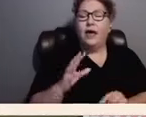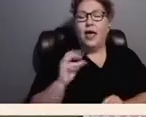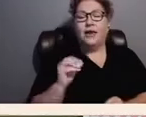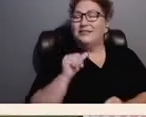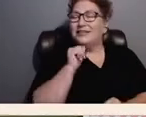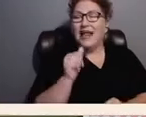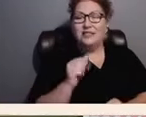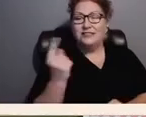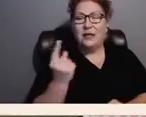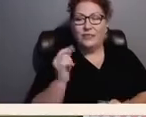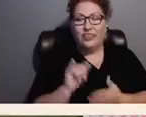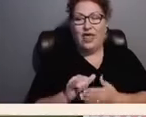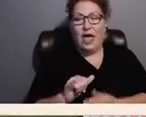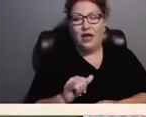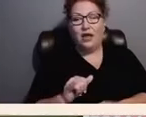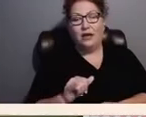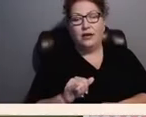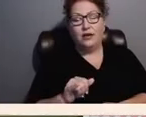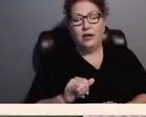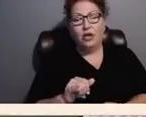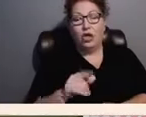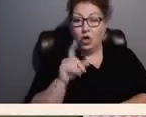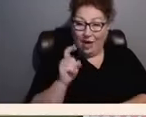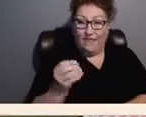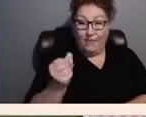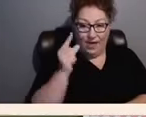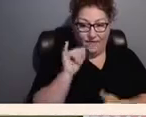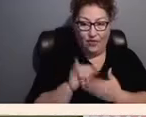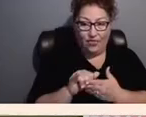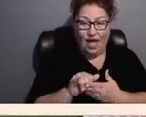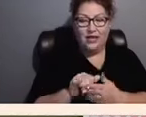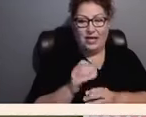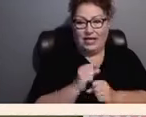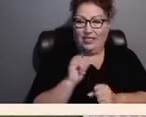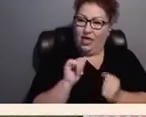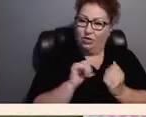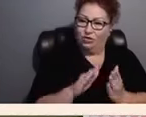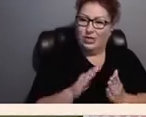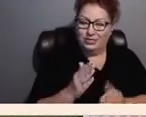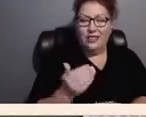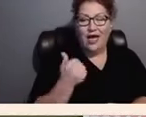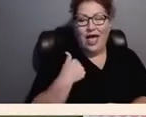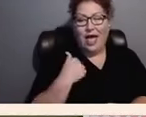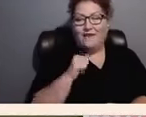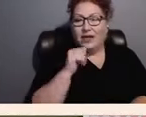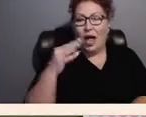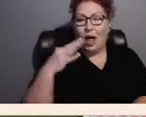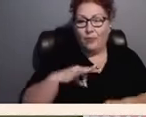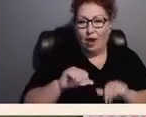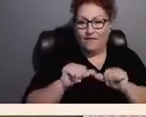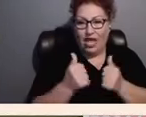you necessarily have to pay for to get it done and get it addressed. There's nonprofit